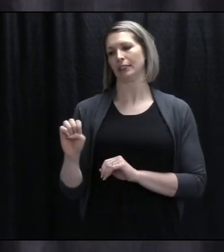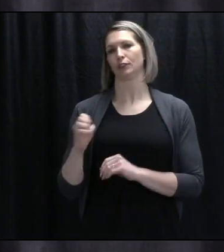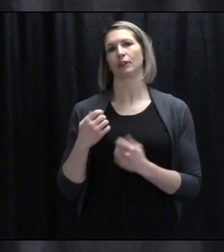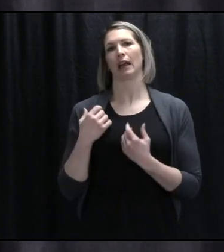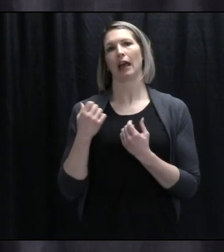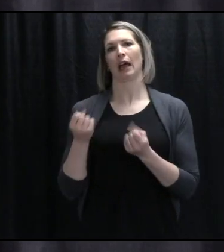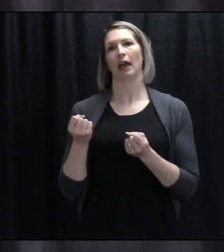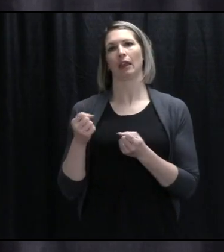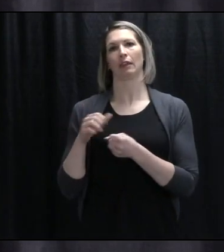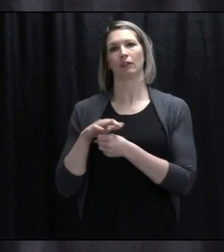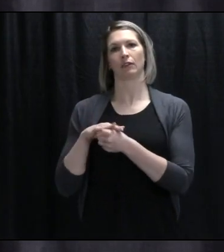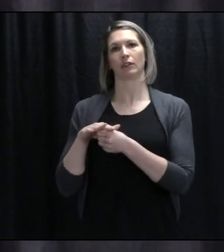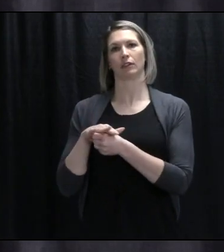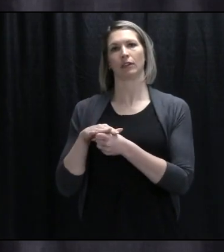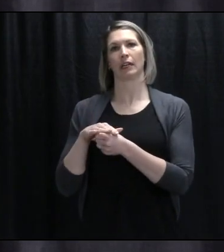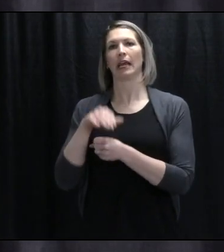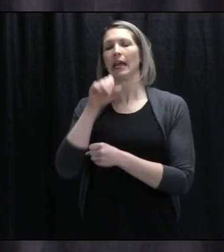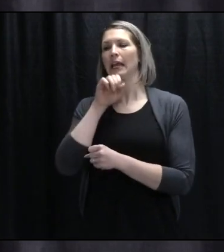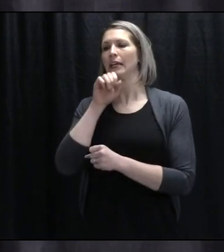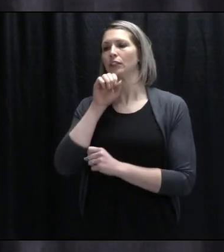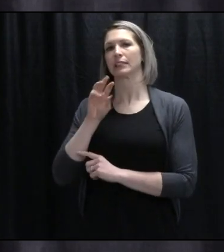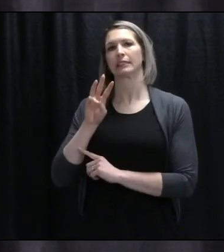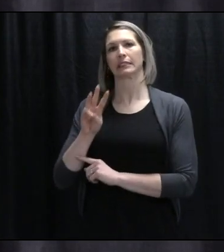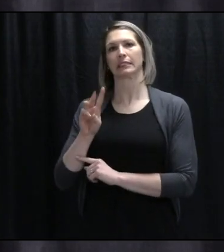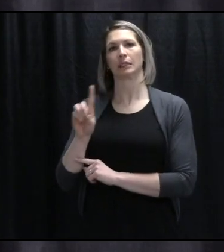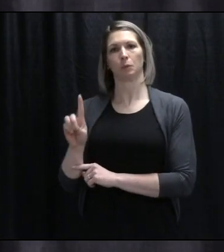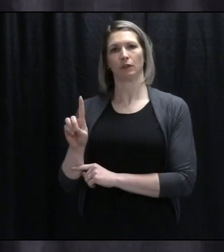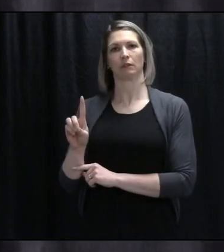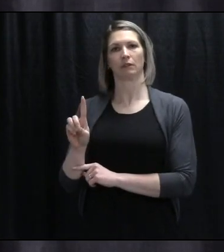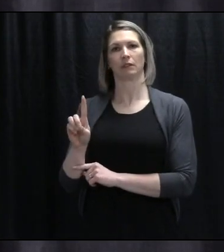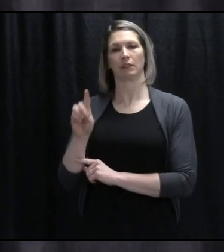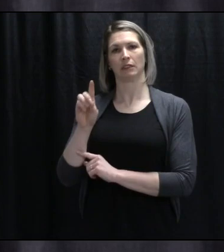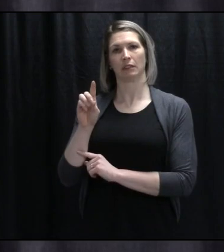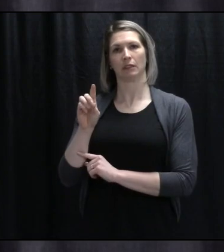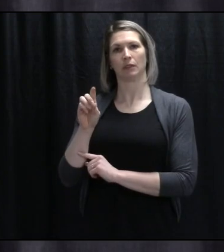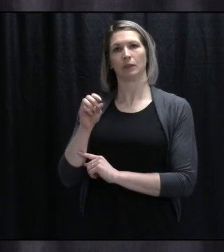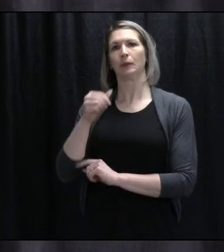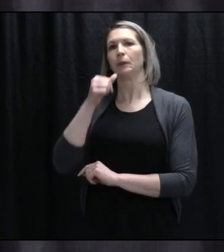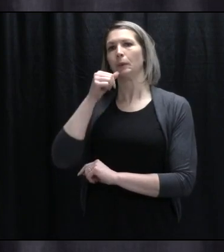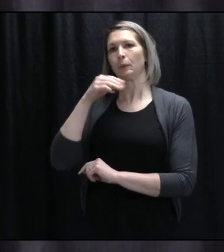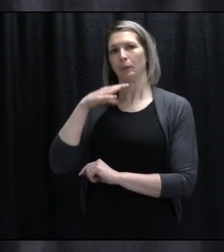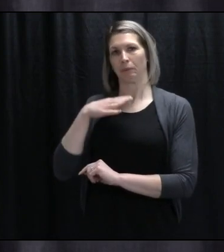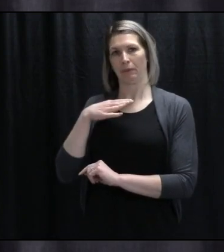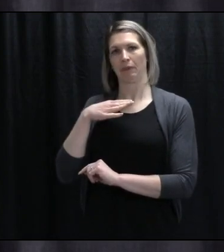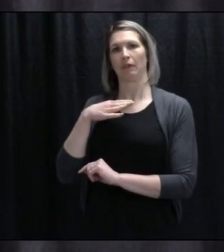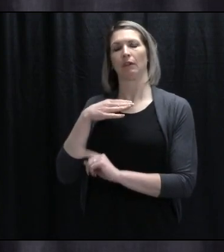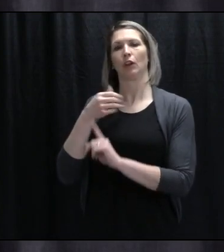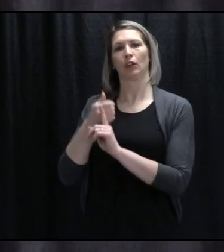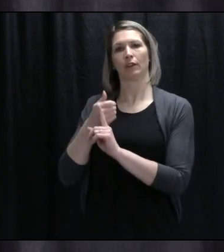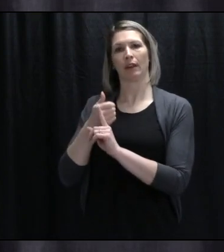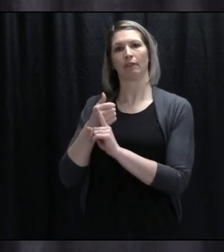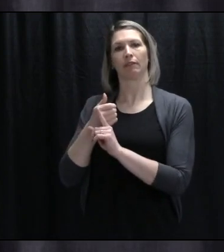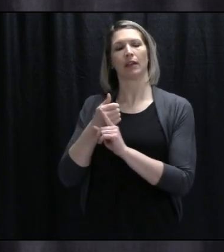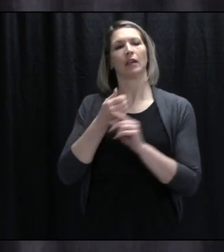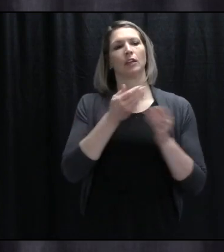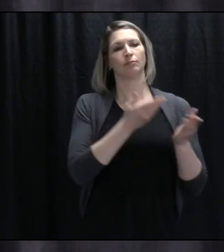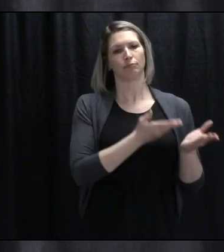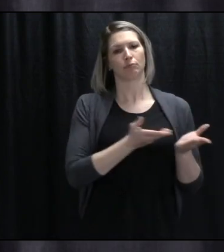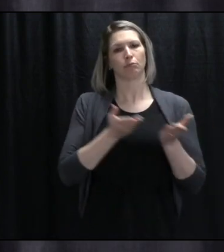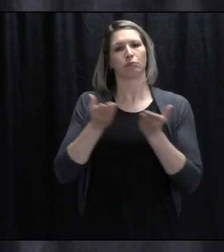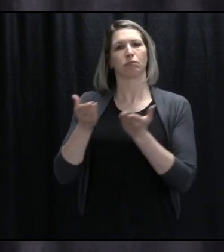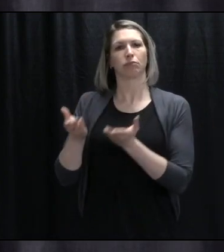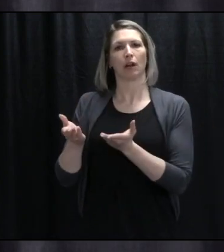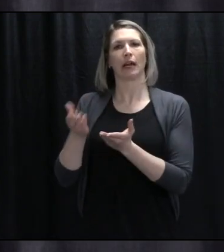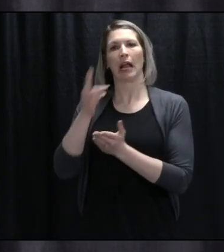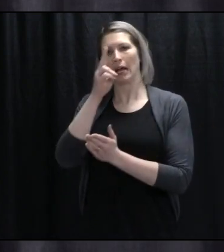The individual was 61 years of age and was admitted to hospital from her home. We extend our sincerest and most